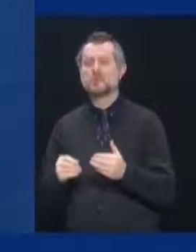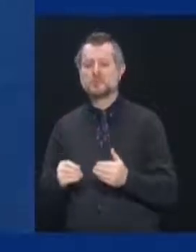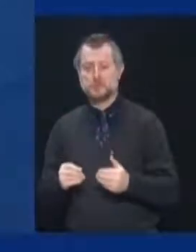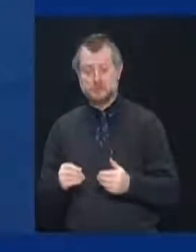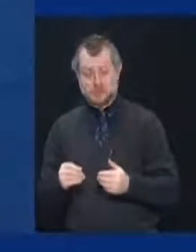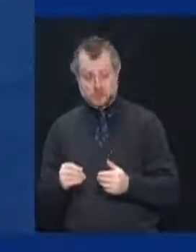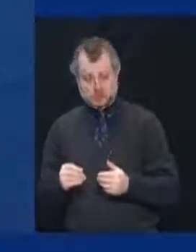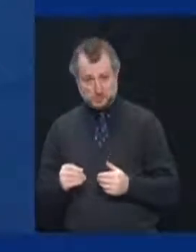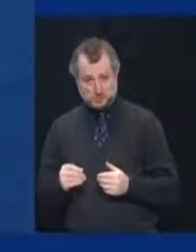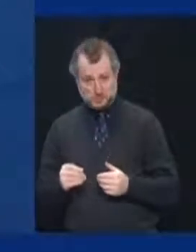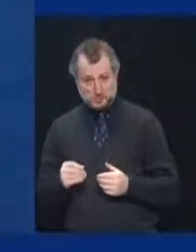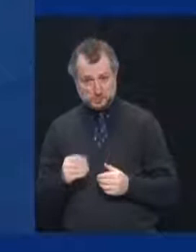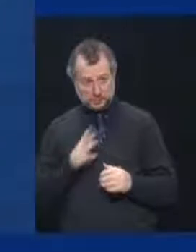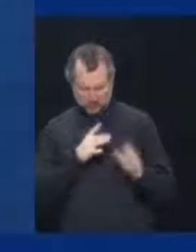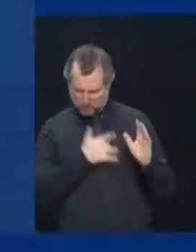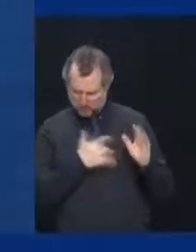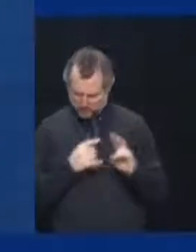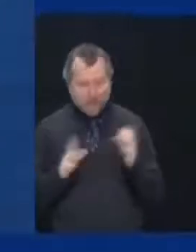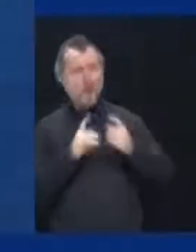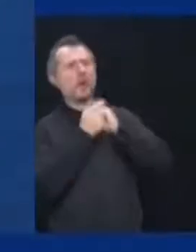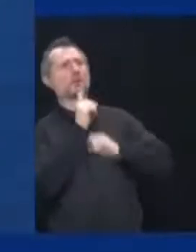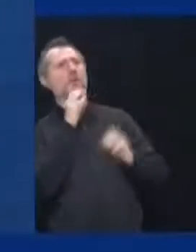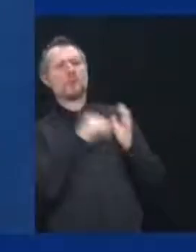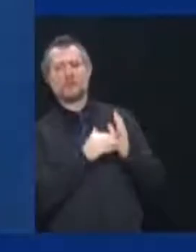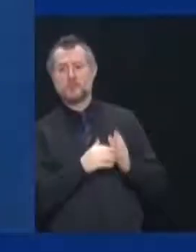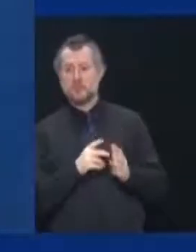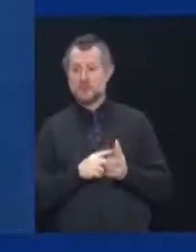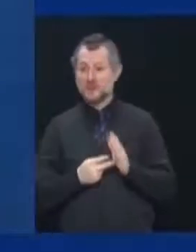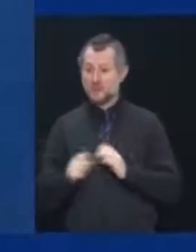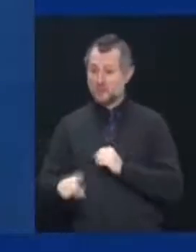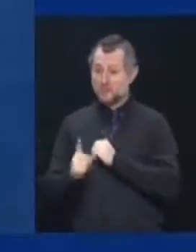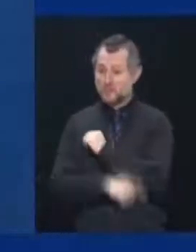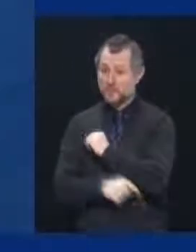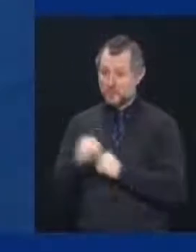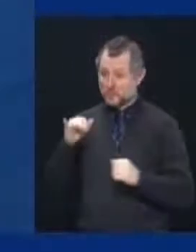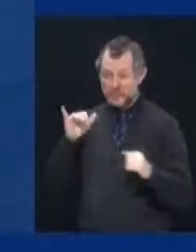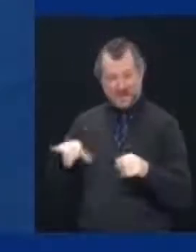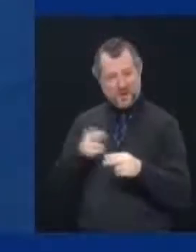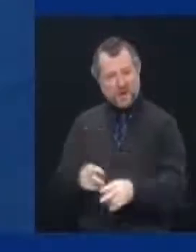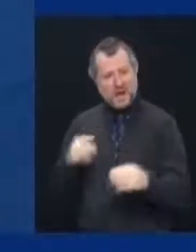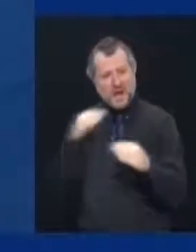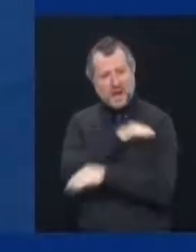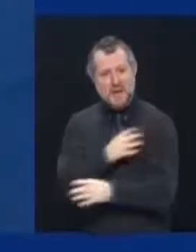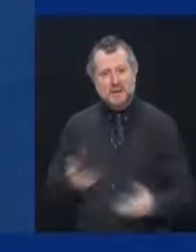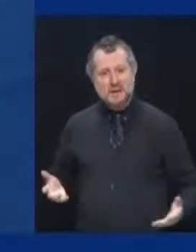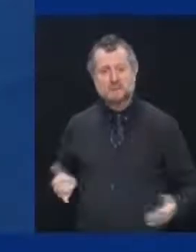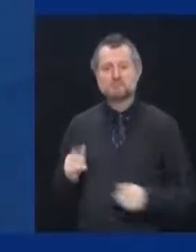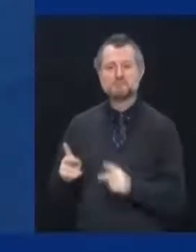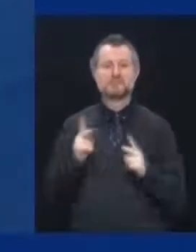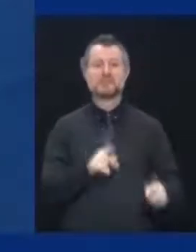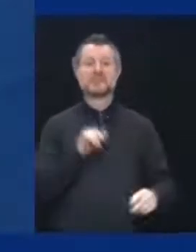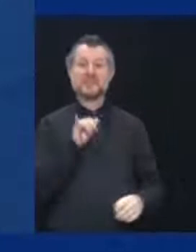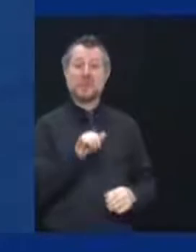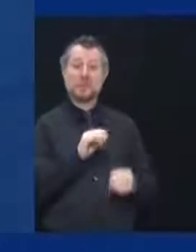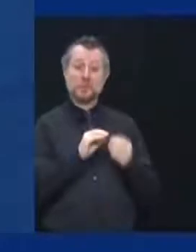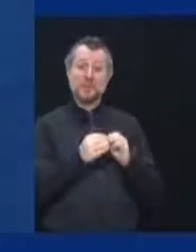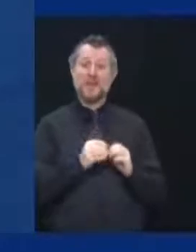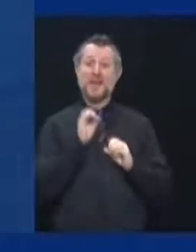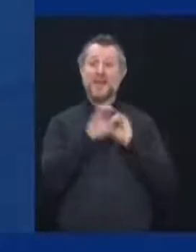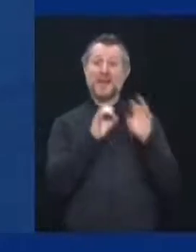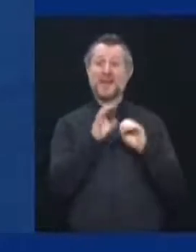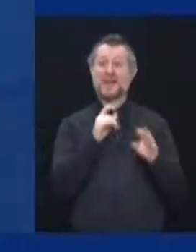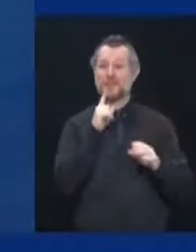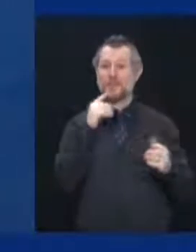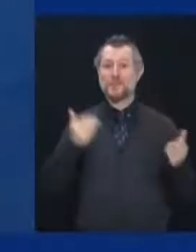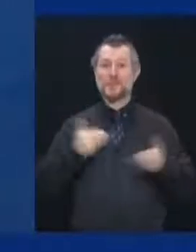you said $70,000. And that's all I'm saying. These numbers were submitted by those